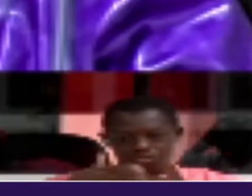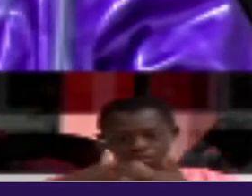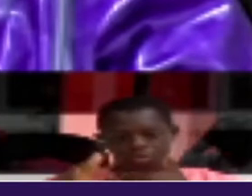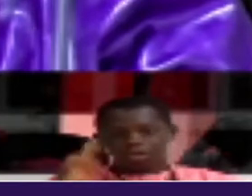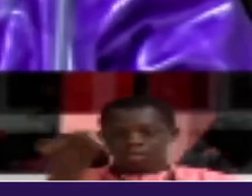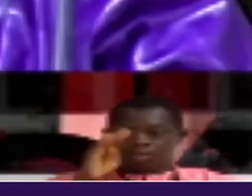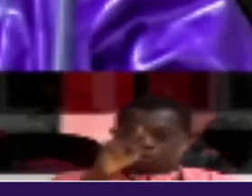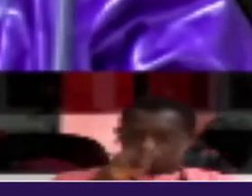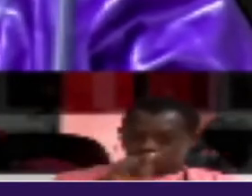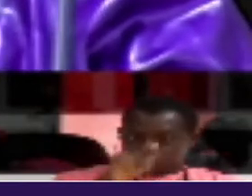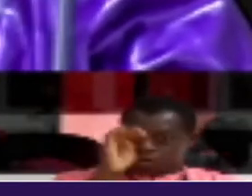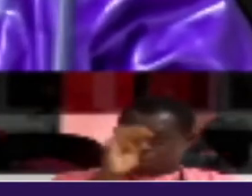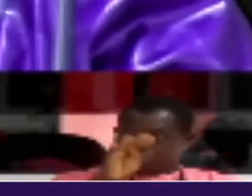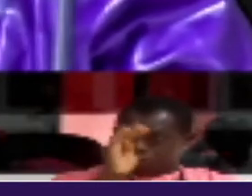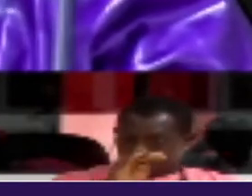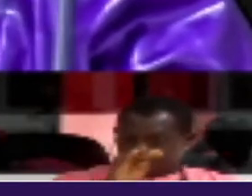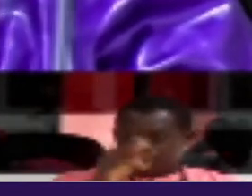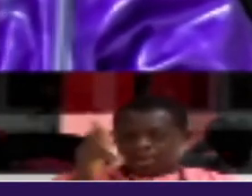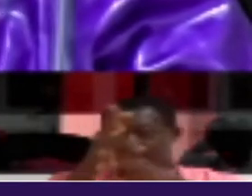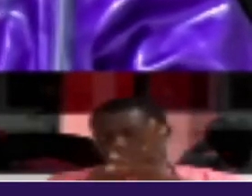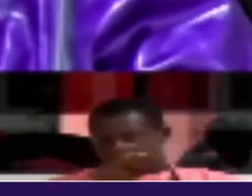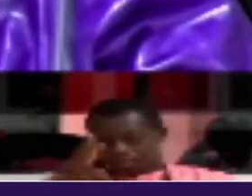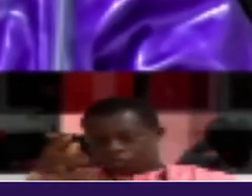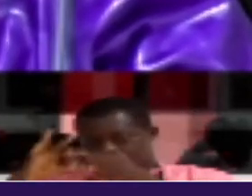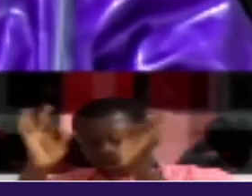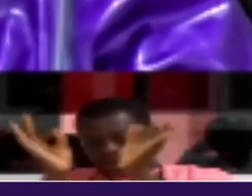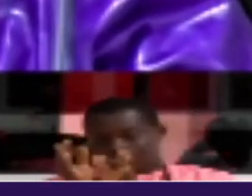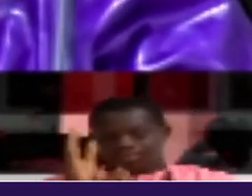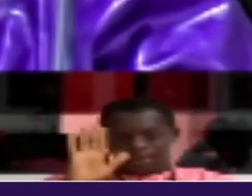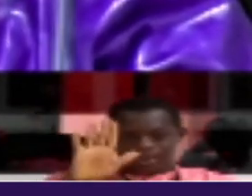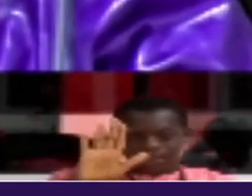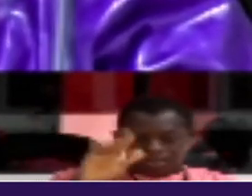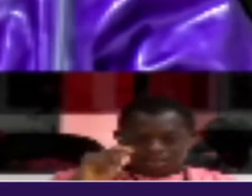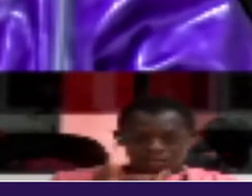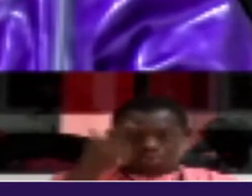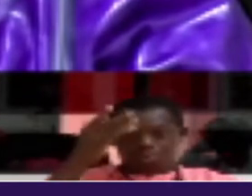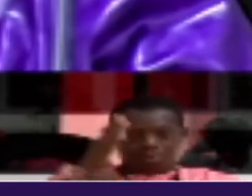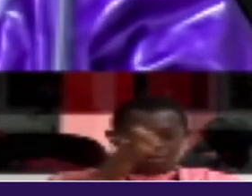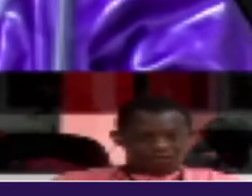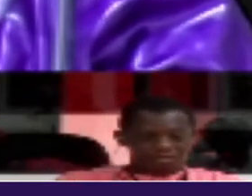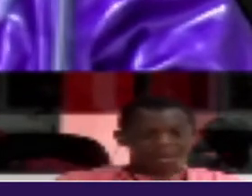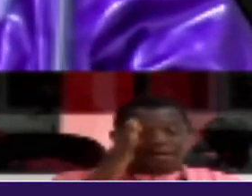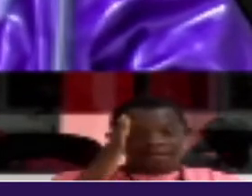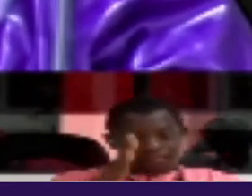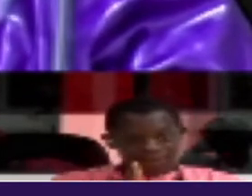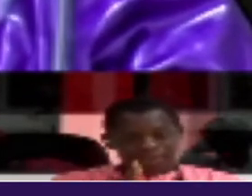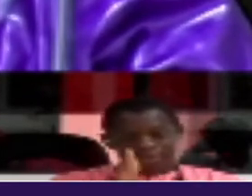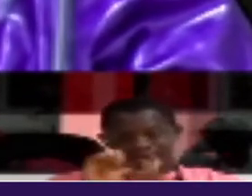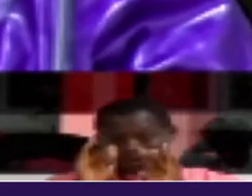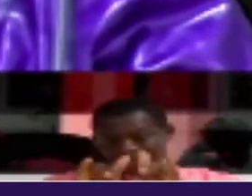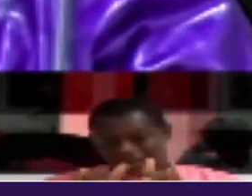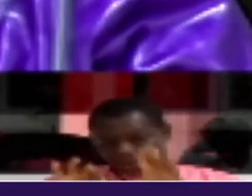whether you call it the patrol team later or before. The fact remains that that group I